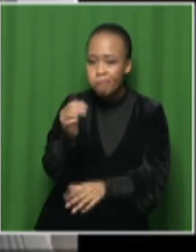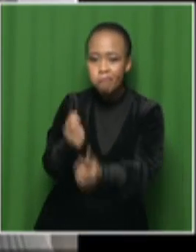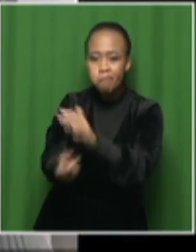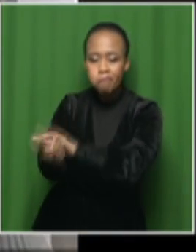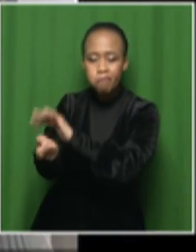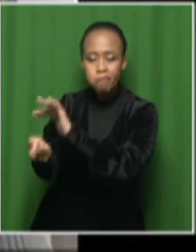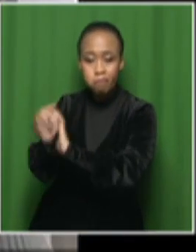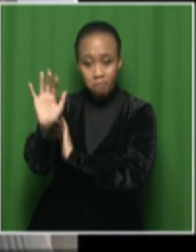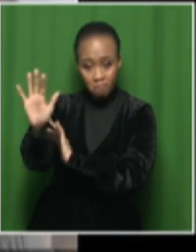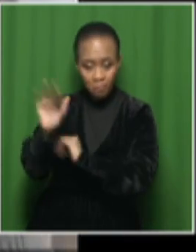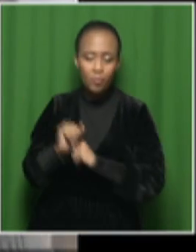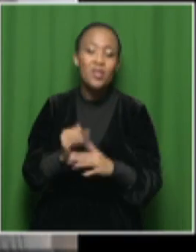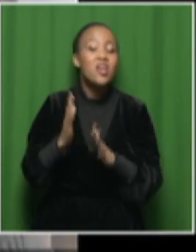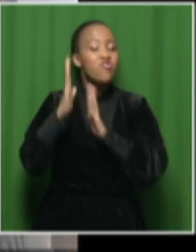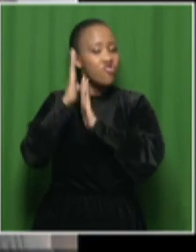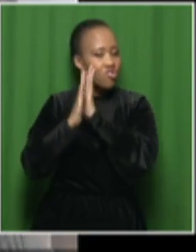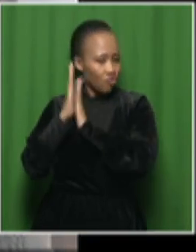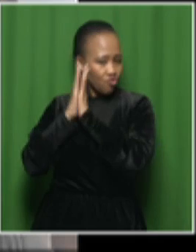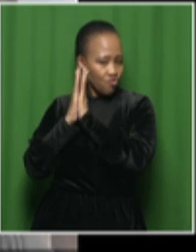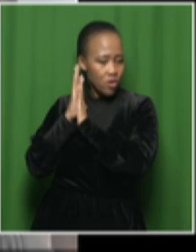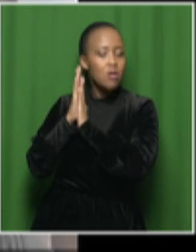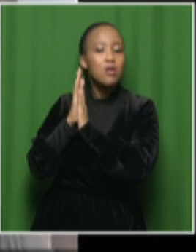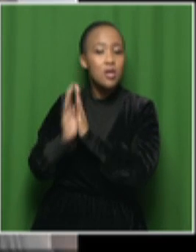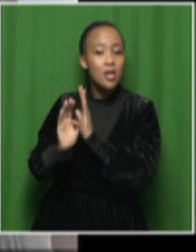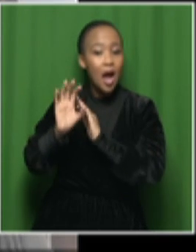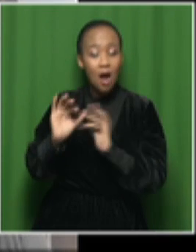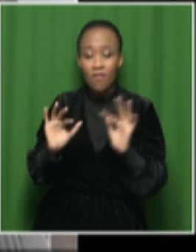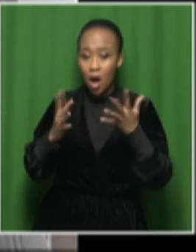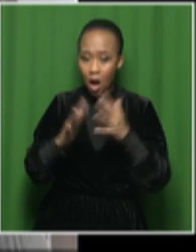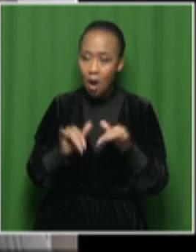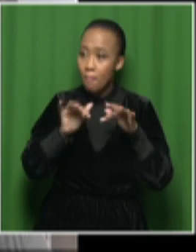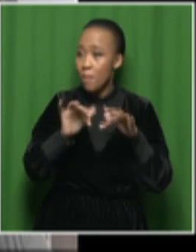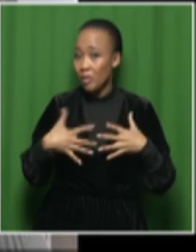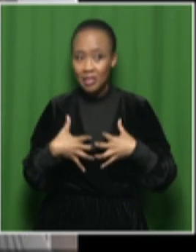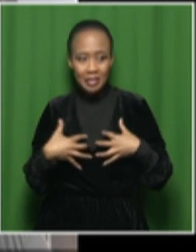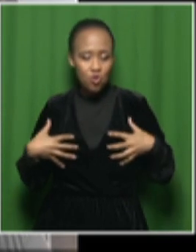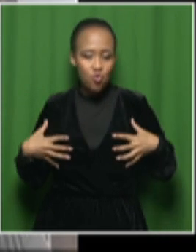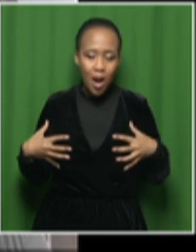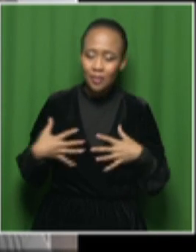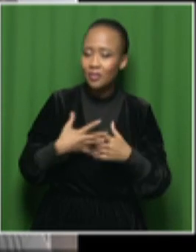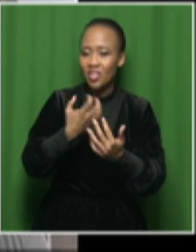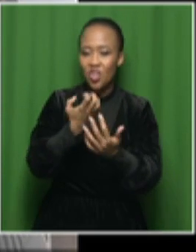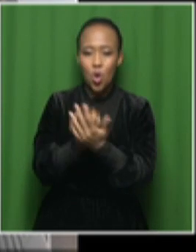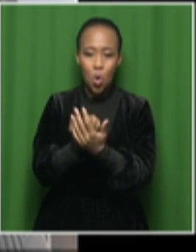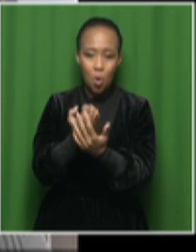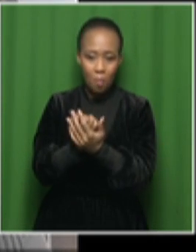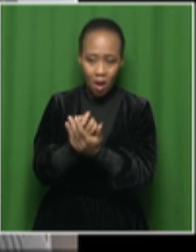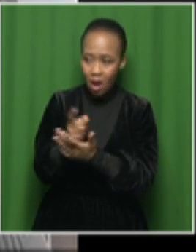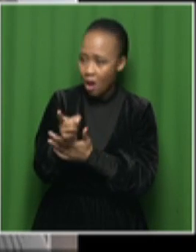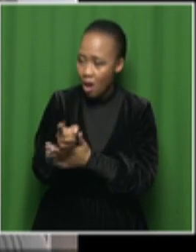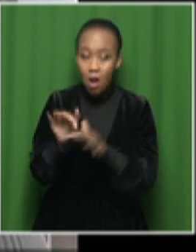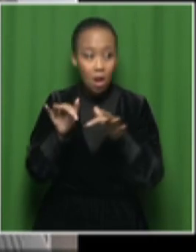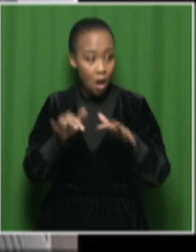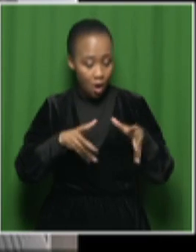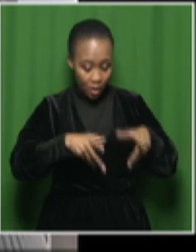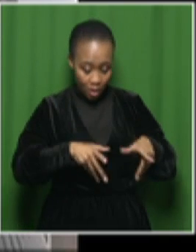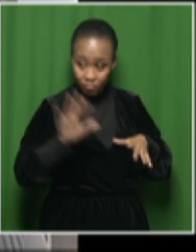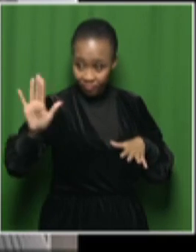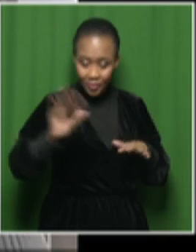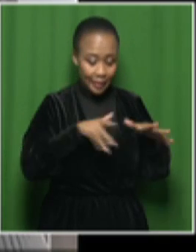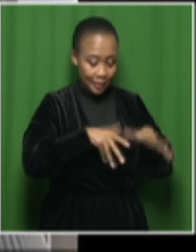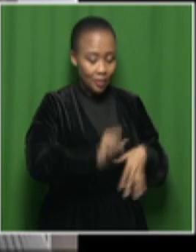where people are under economic stress, that they start finding scapegoats, and in South Africa they will blame Zimbabweans, blame